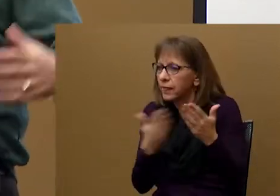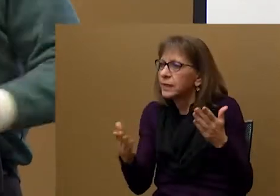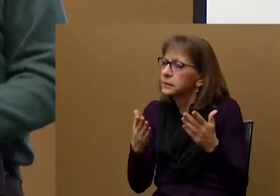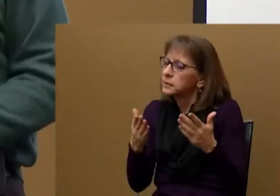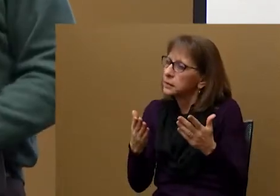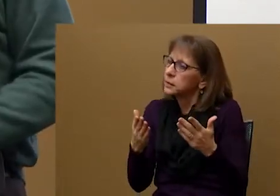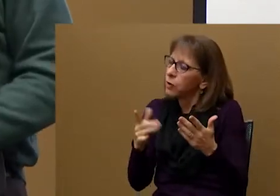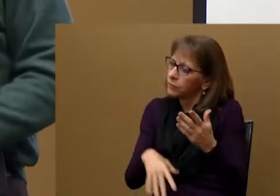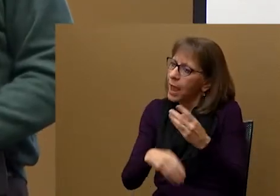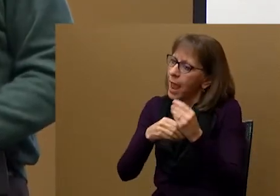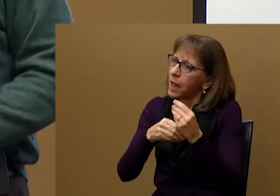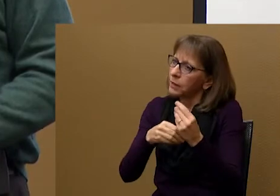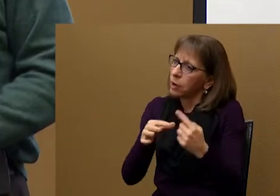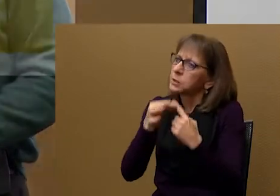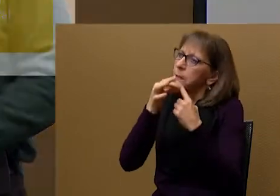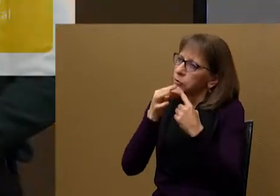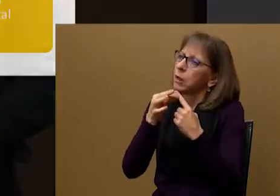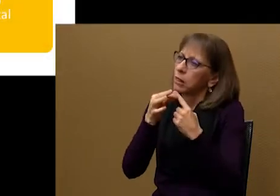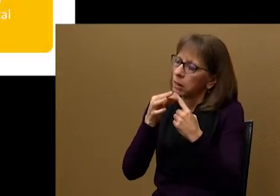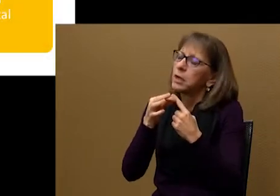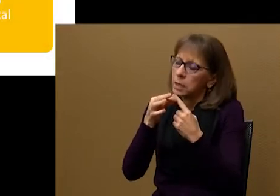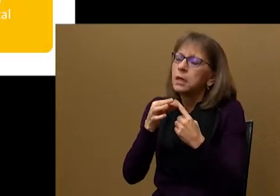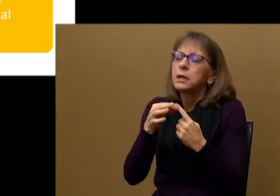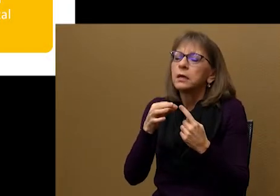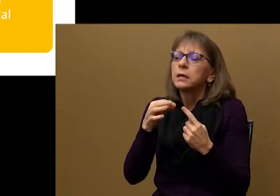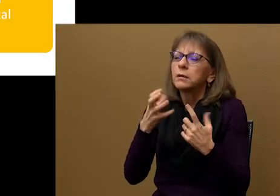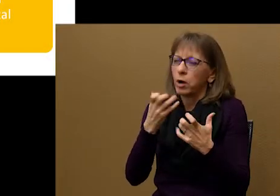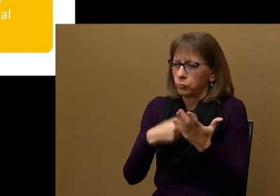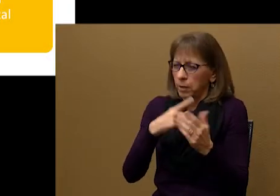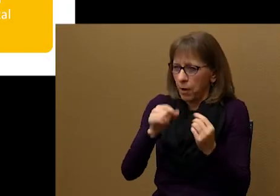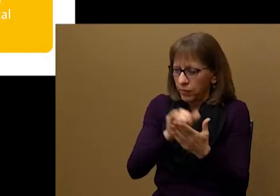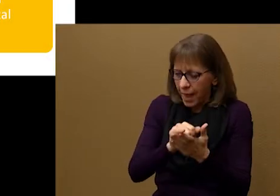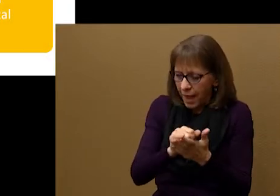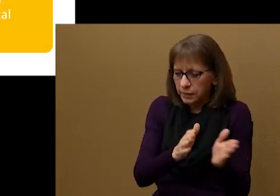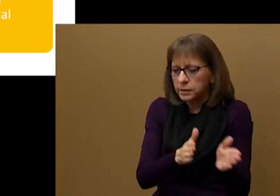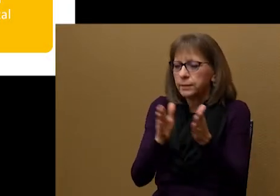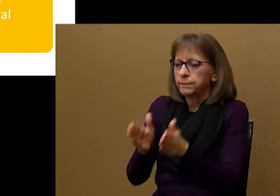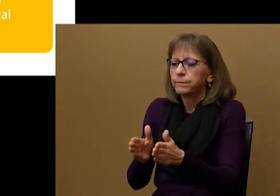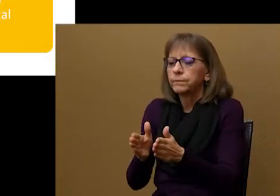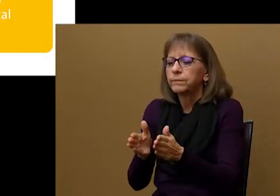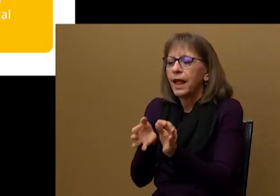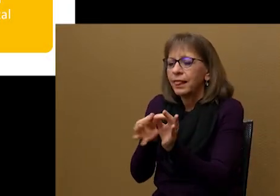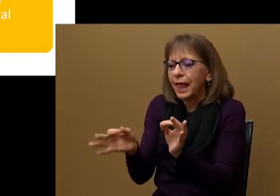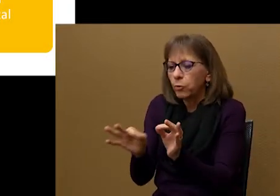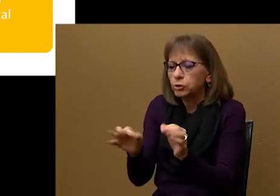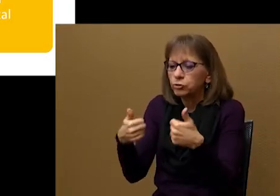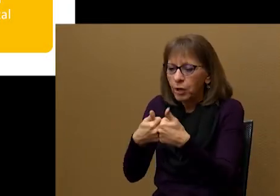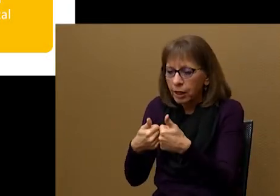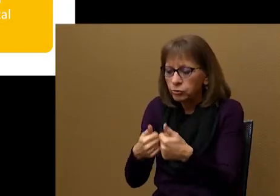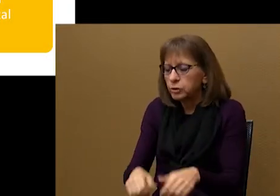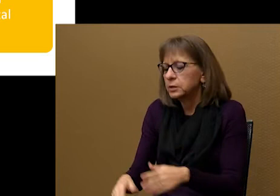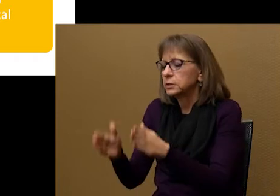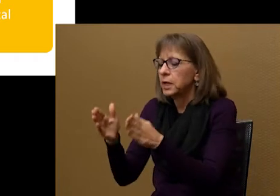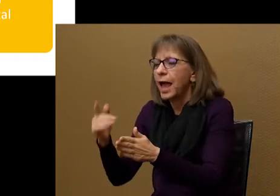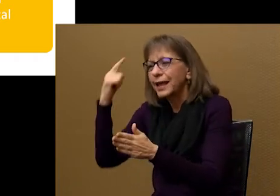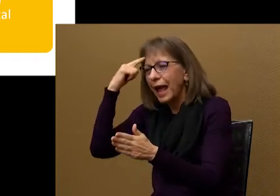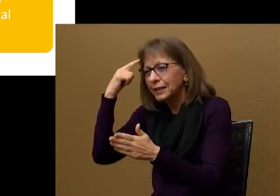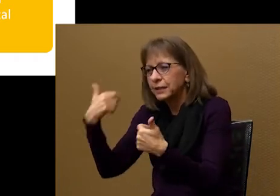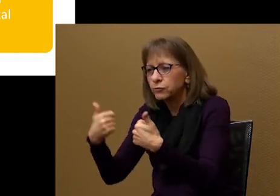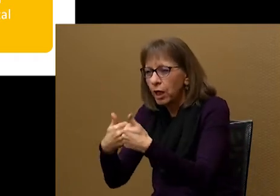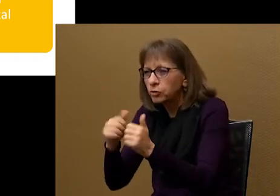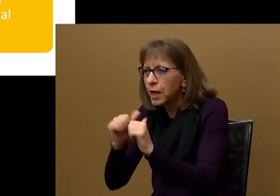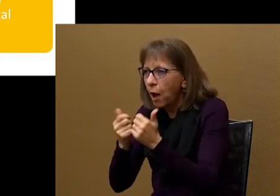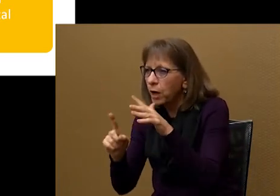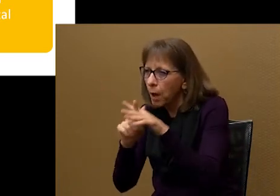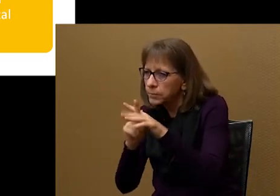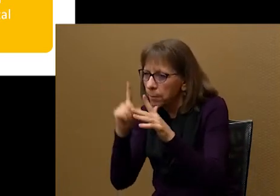special things you need to know. So I'm going to talk about that. I want to talk about the issue of language challenges, cognitive challenges, how they